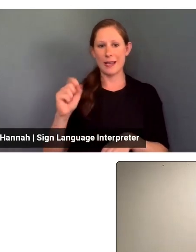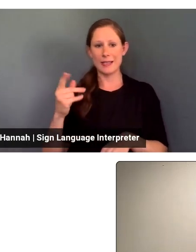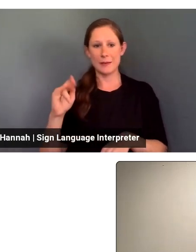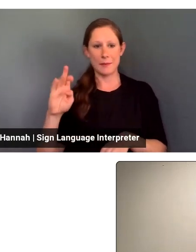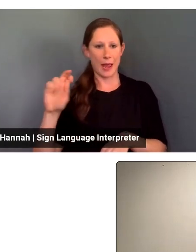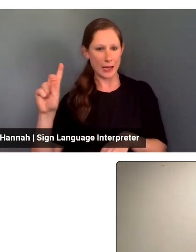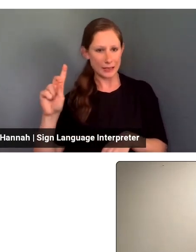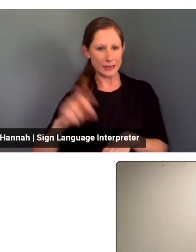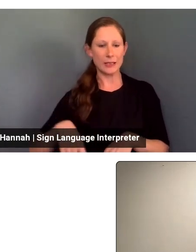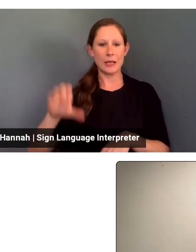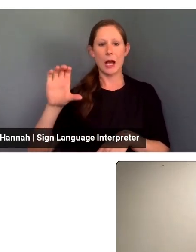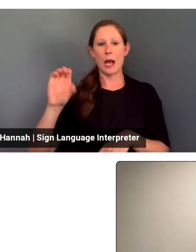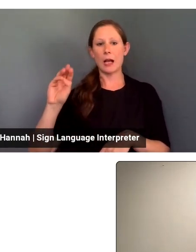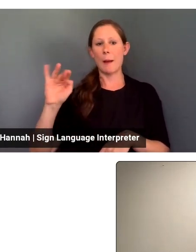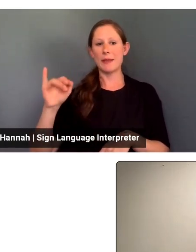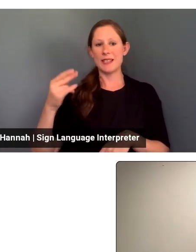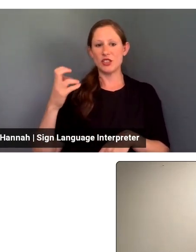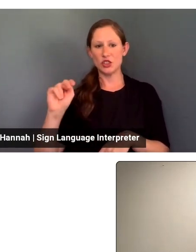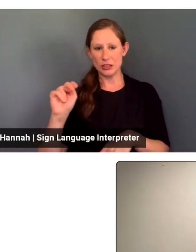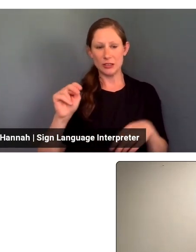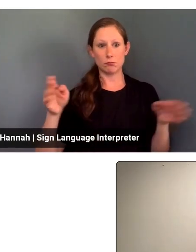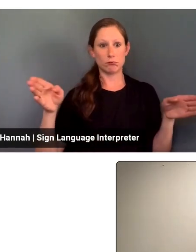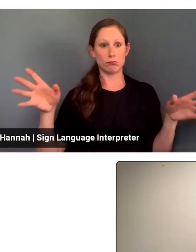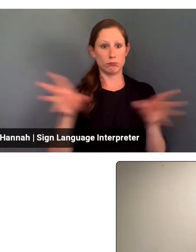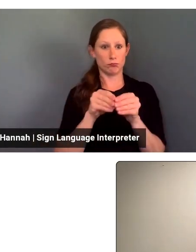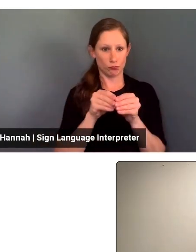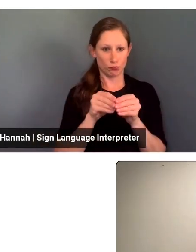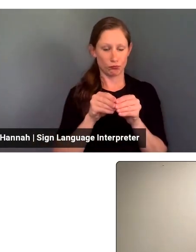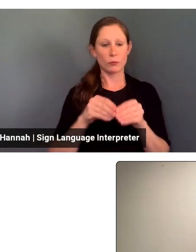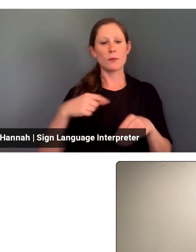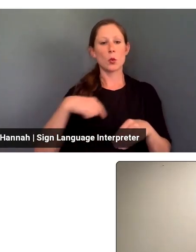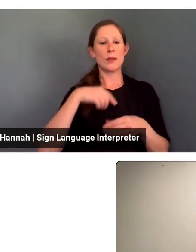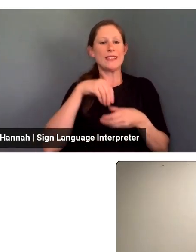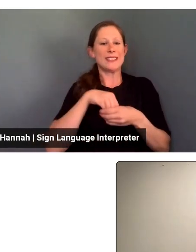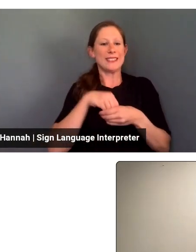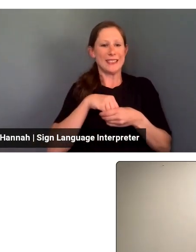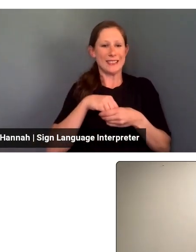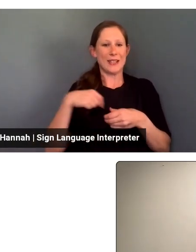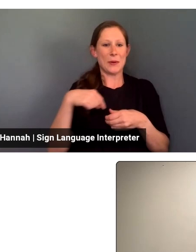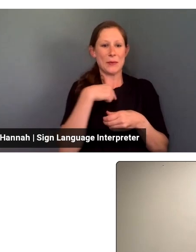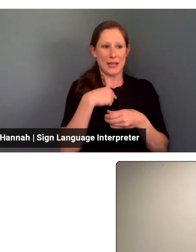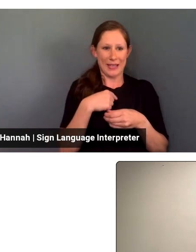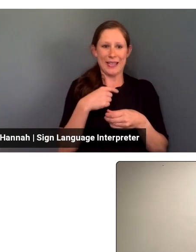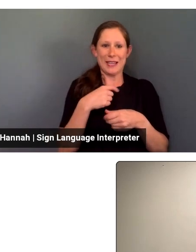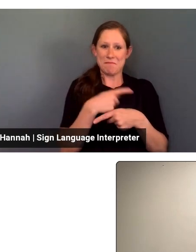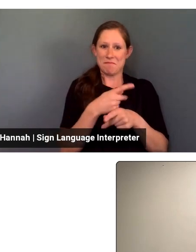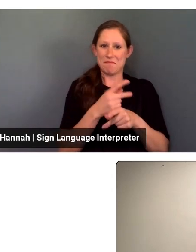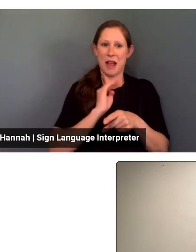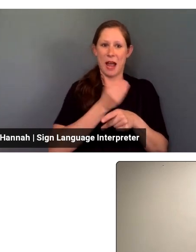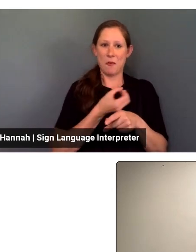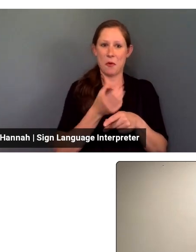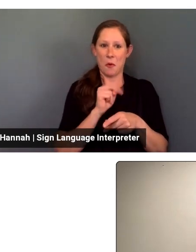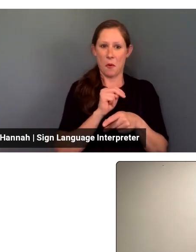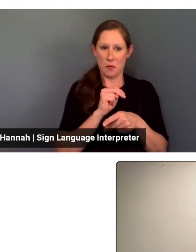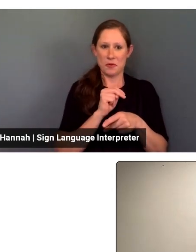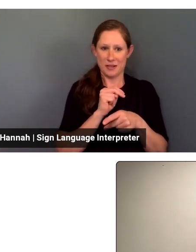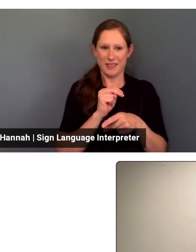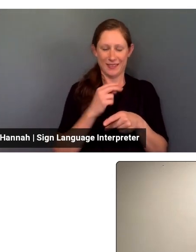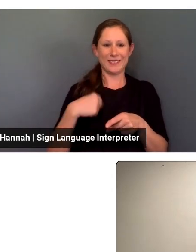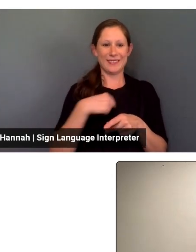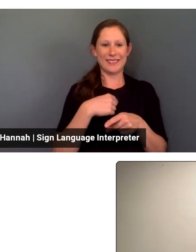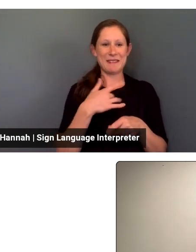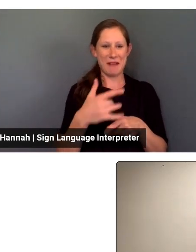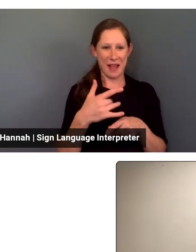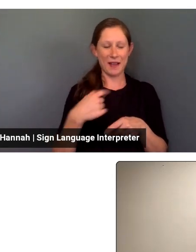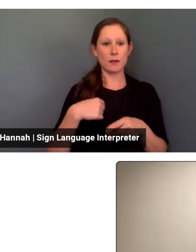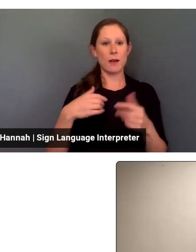compensation. Internally, we like to say we dog food our own products, but we are kind of our first customer. We've got about 3,800 employees at